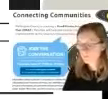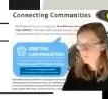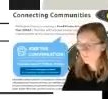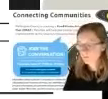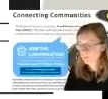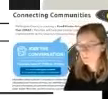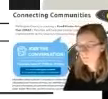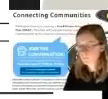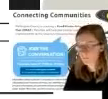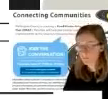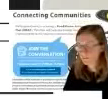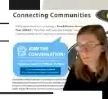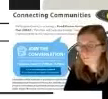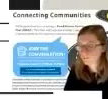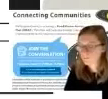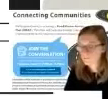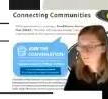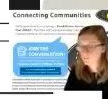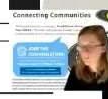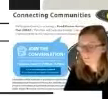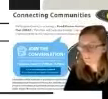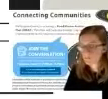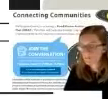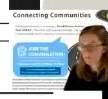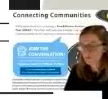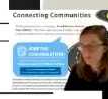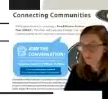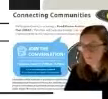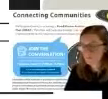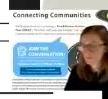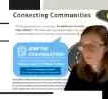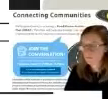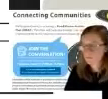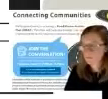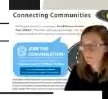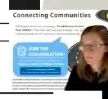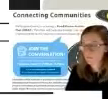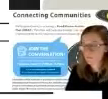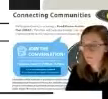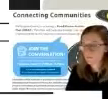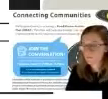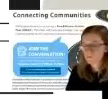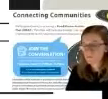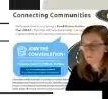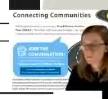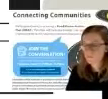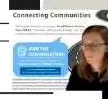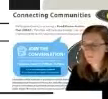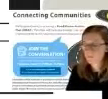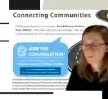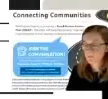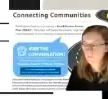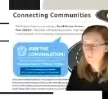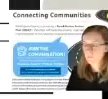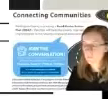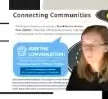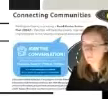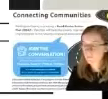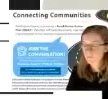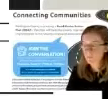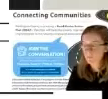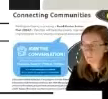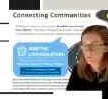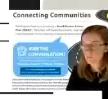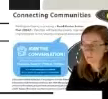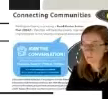parallel infrastructure was limited by its cost to improve and its ability to address